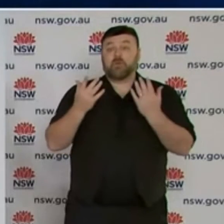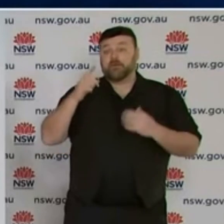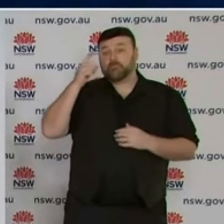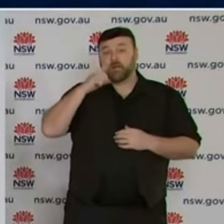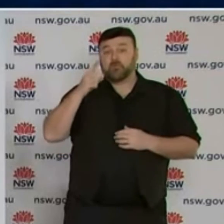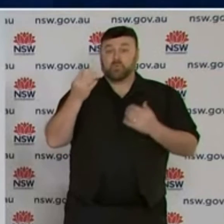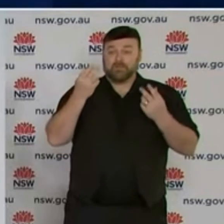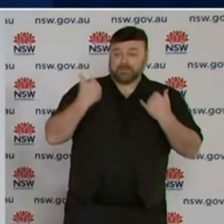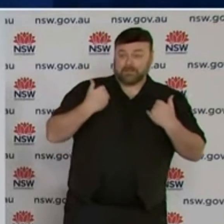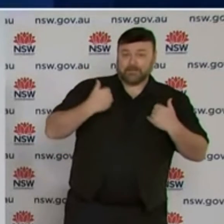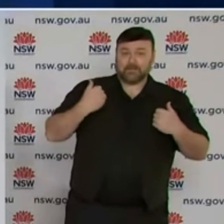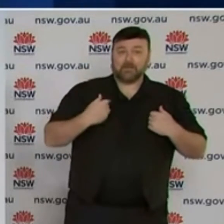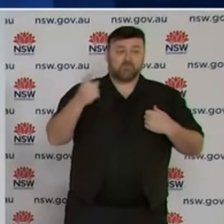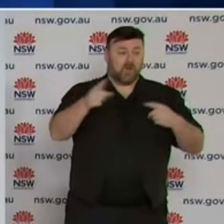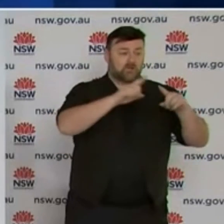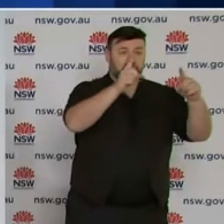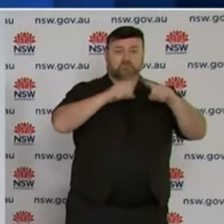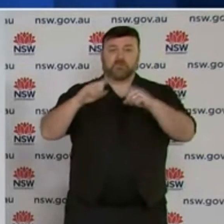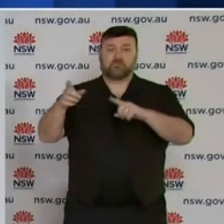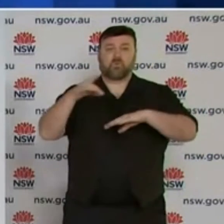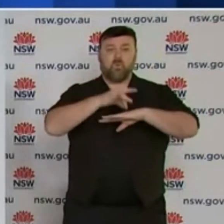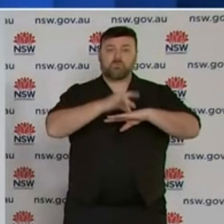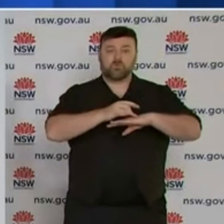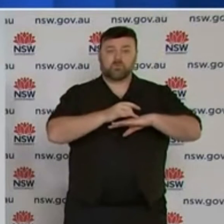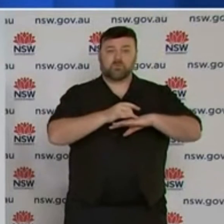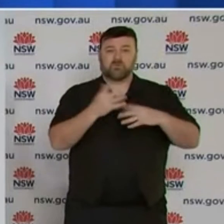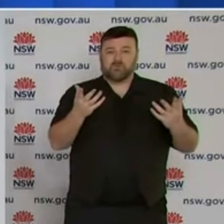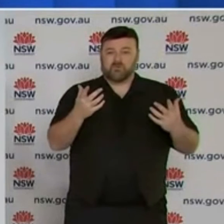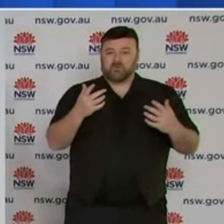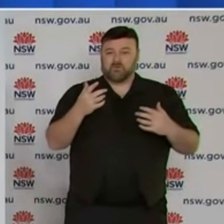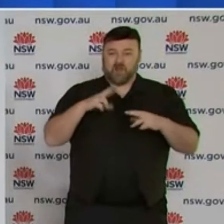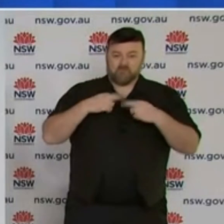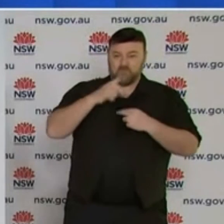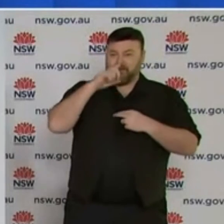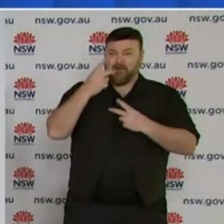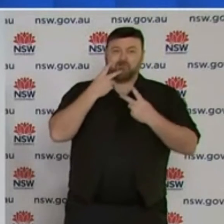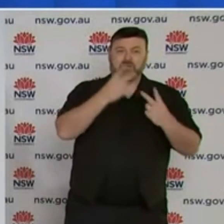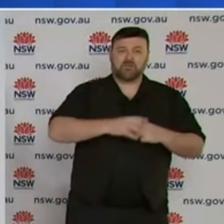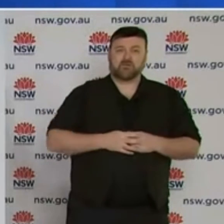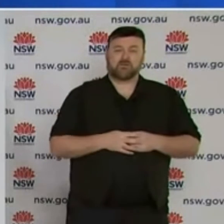number of hospitals. You can't visit people when they have COVID. It's horrible. And we want to